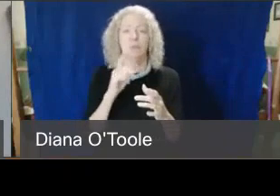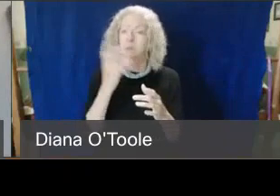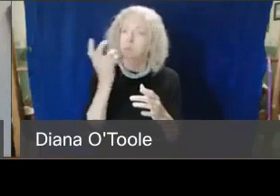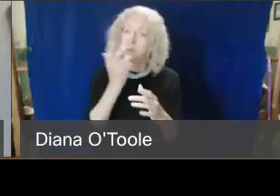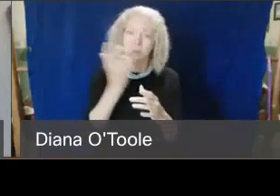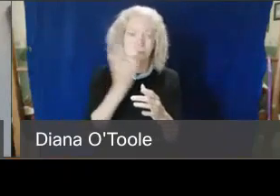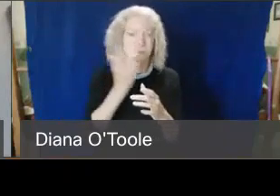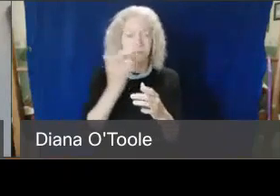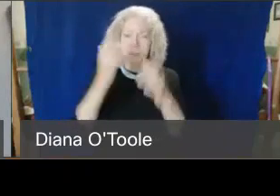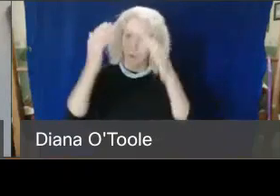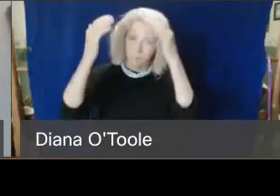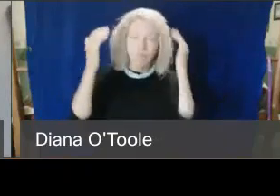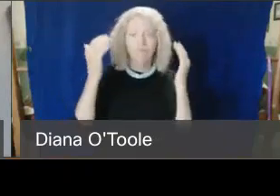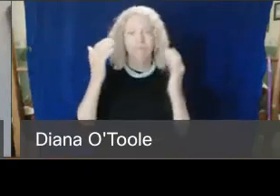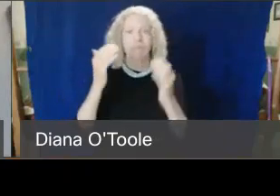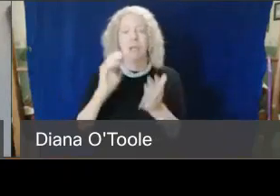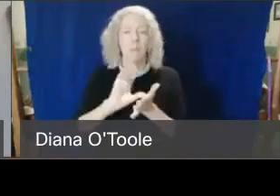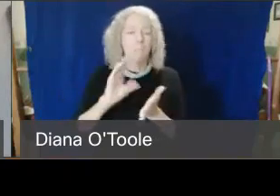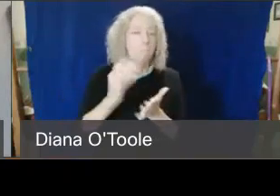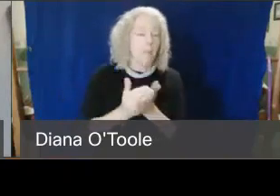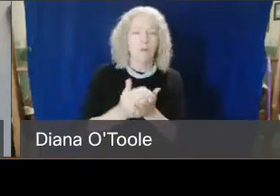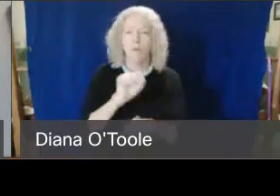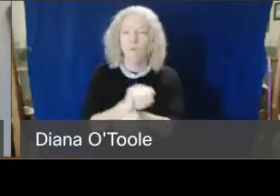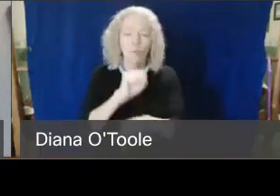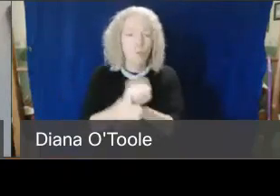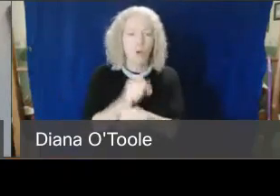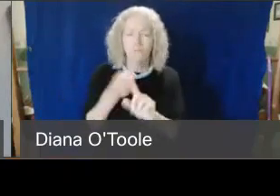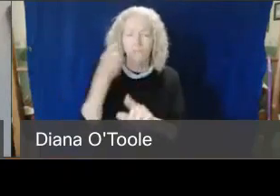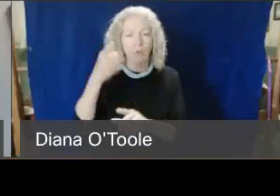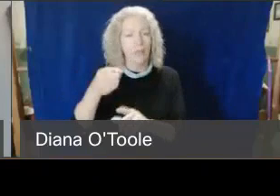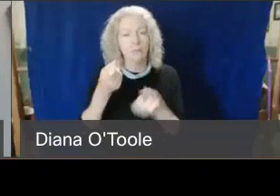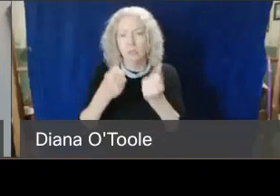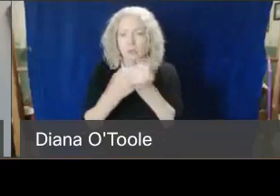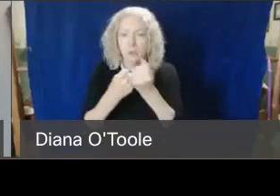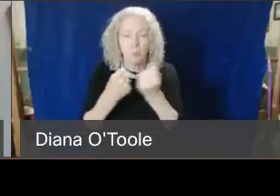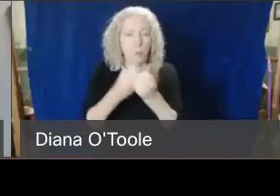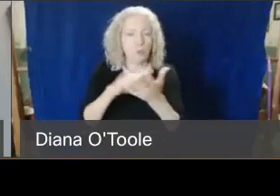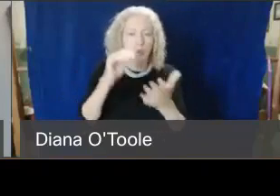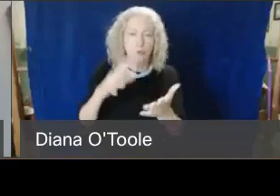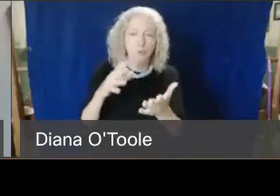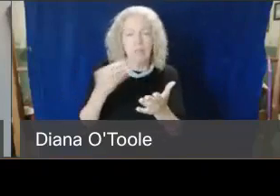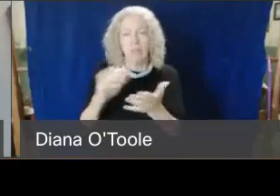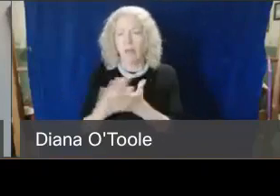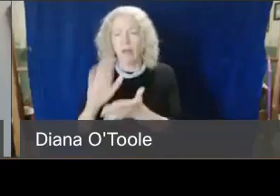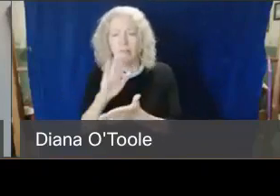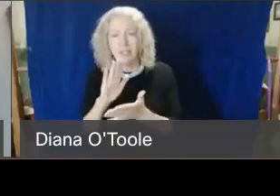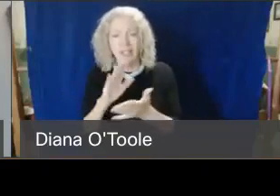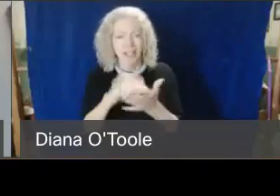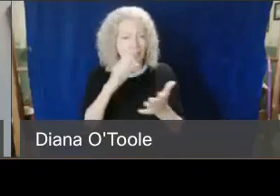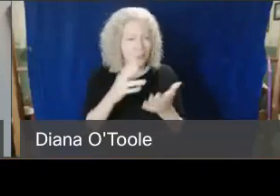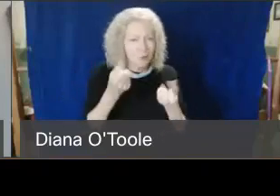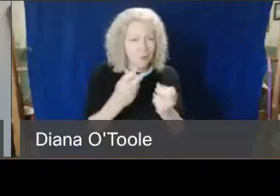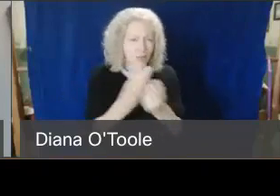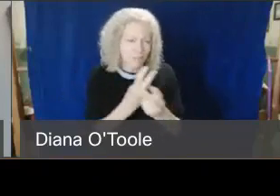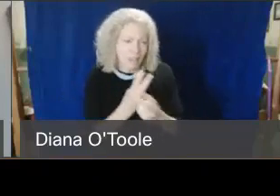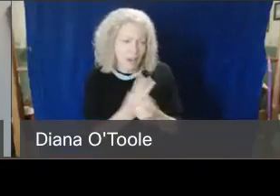those teams trying to support the institution and supporting students as they try to figure out, can I come back to college and how is this going to